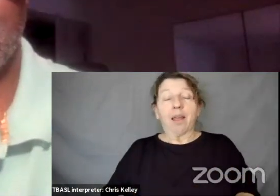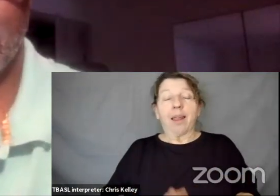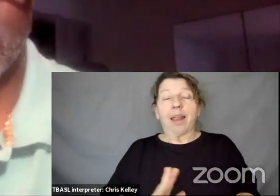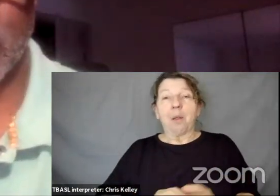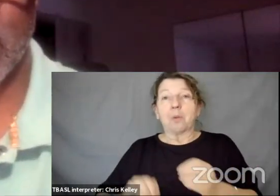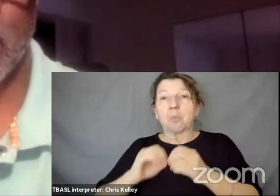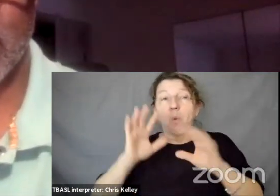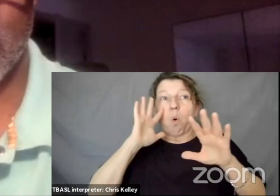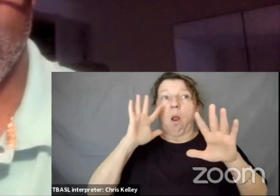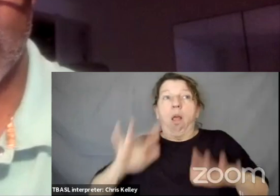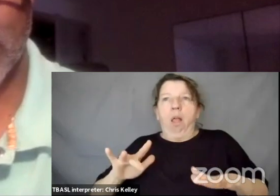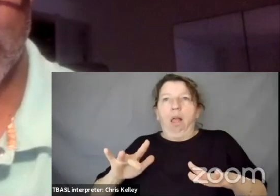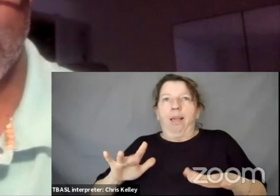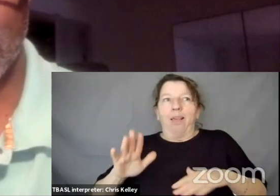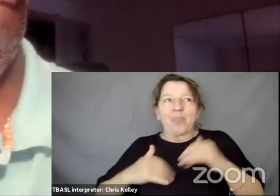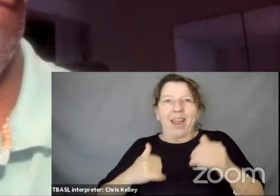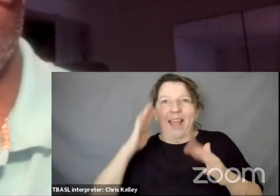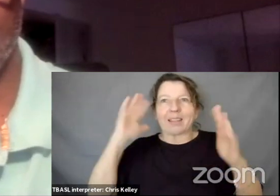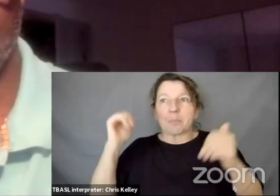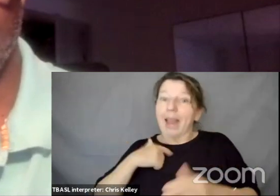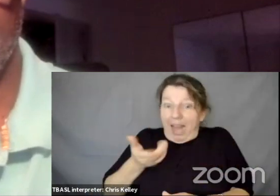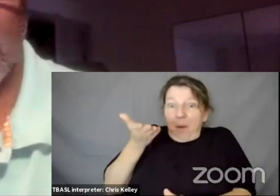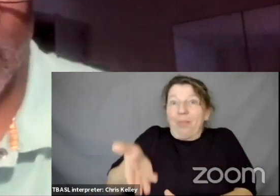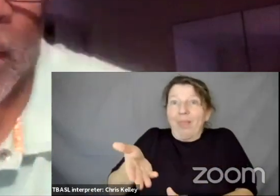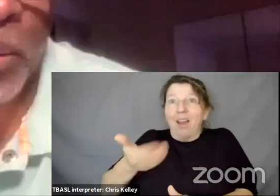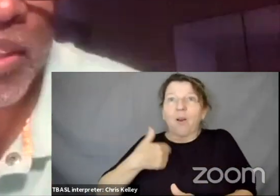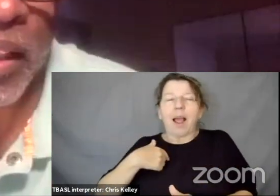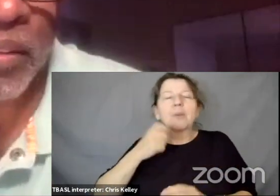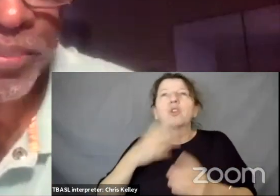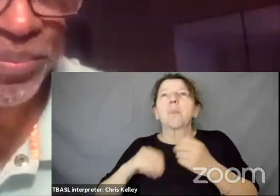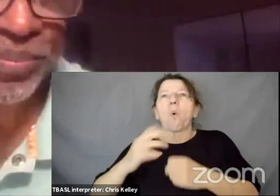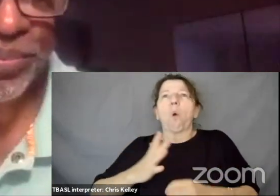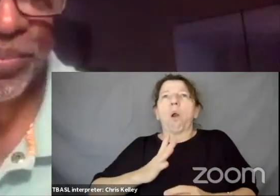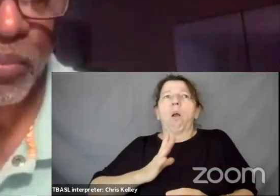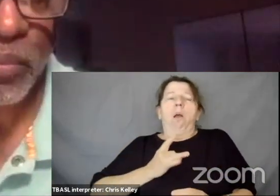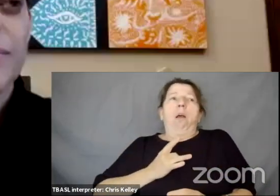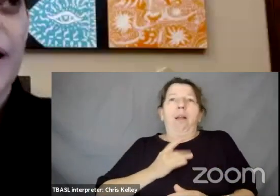It was much more extraordinary than I expected it to be, and I was there.